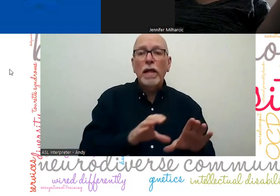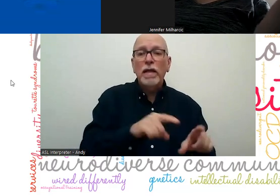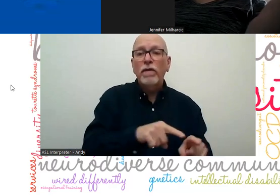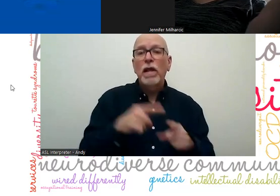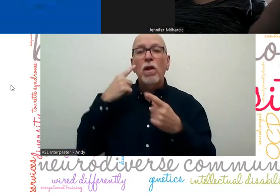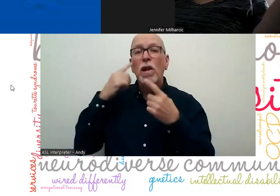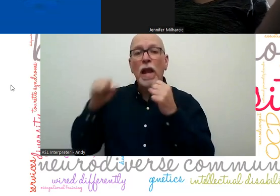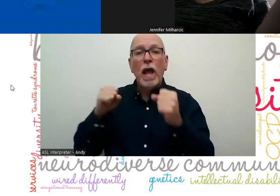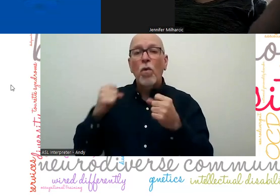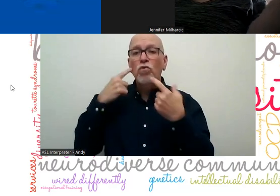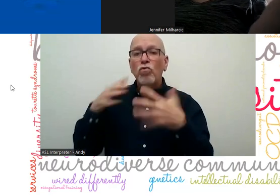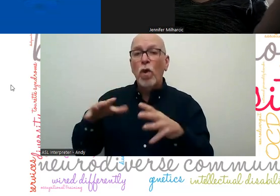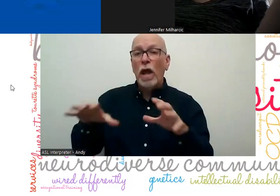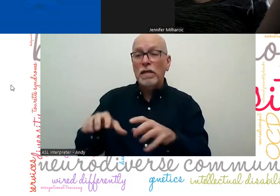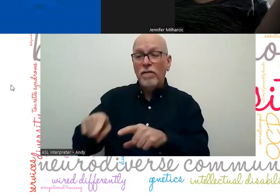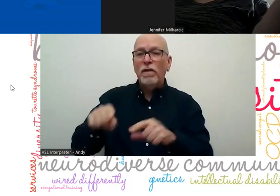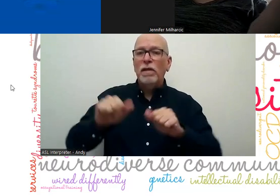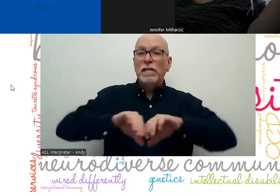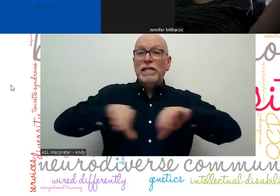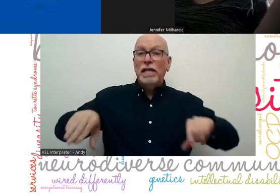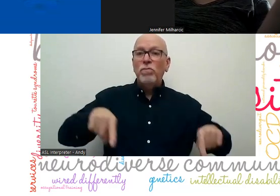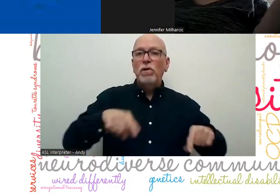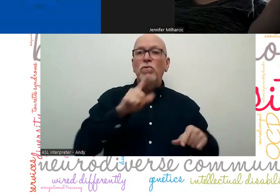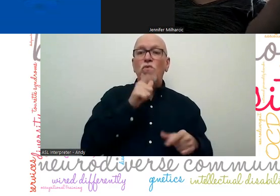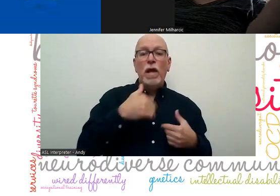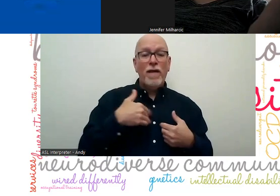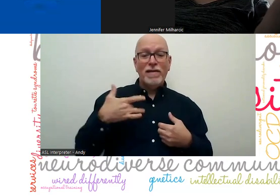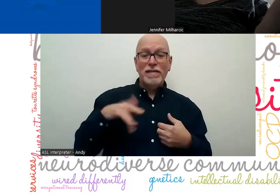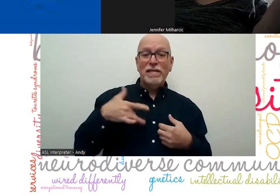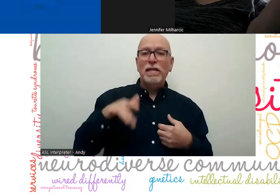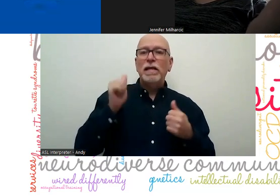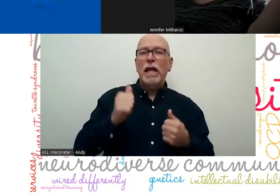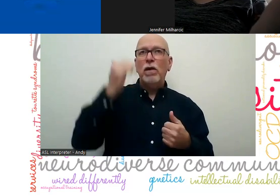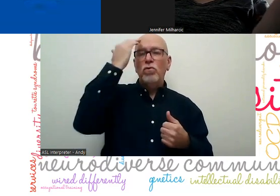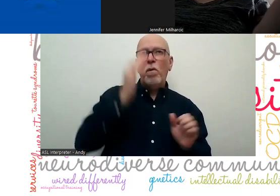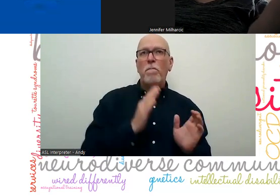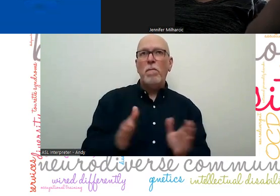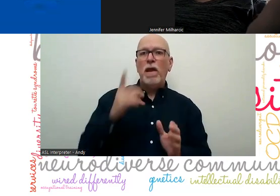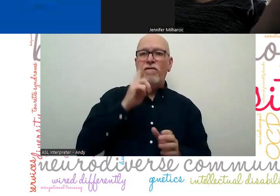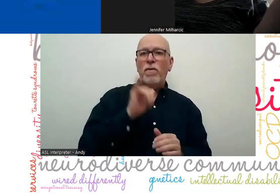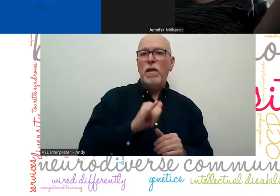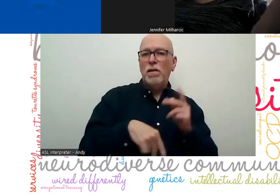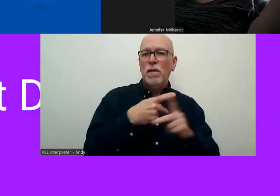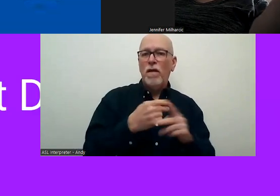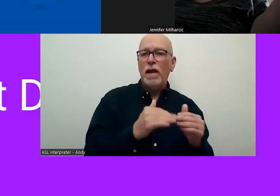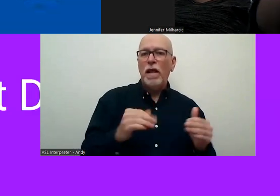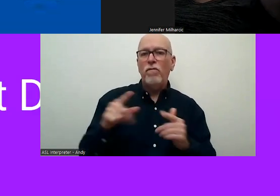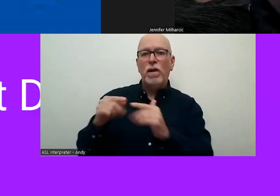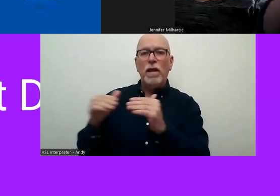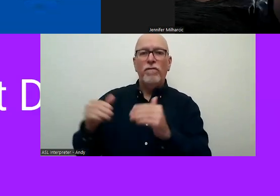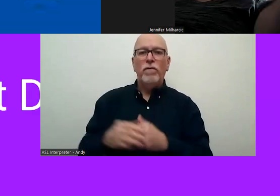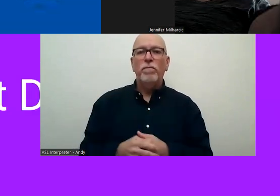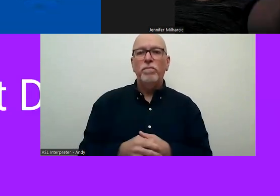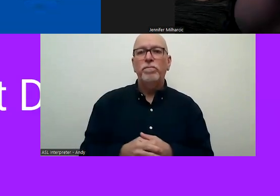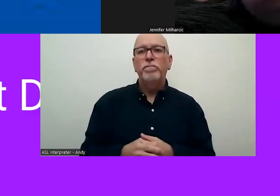louder and more active ones allow the persons with sensory sensitivities to prepare for the activity level now we will hear